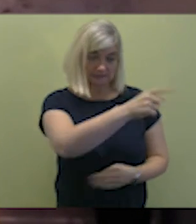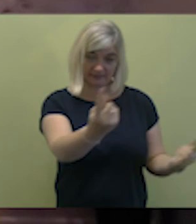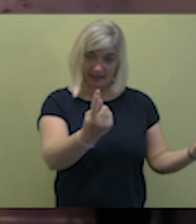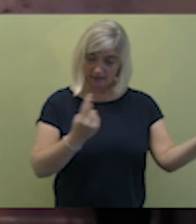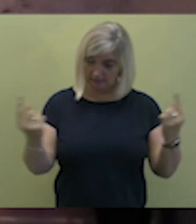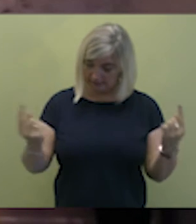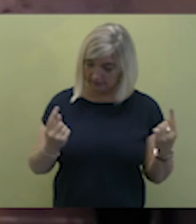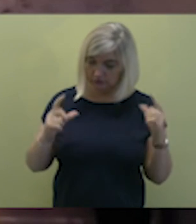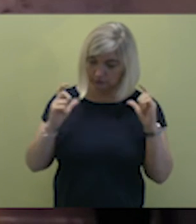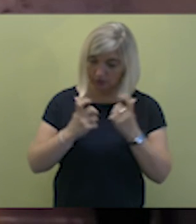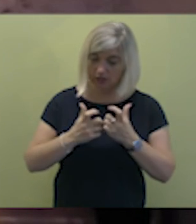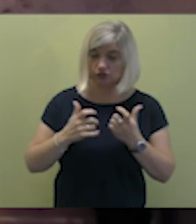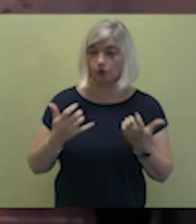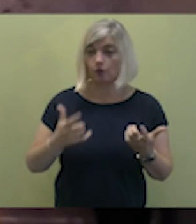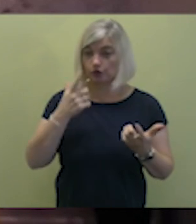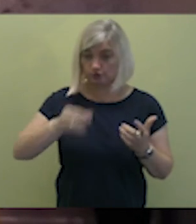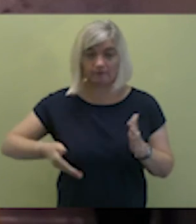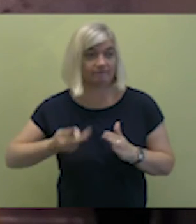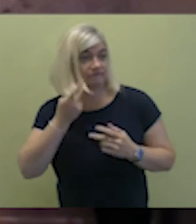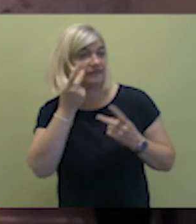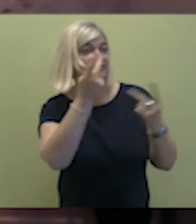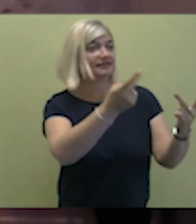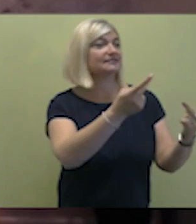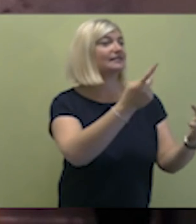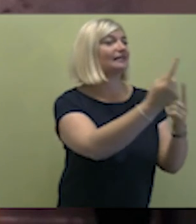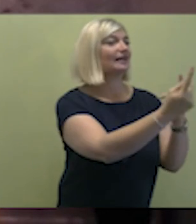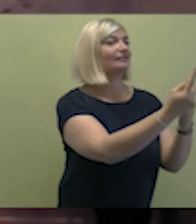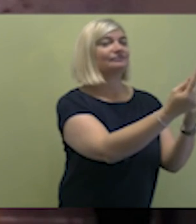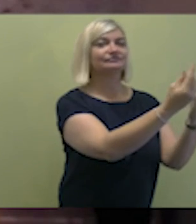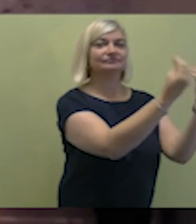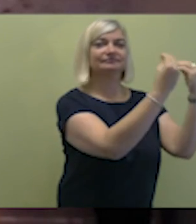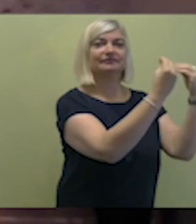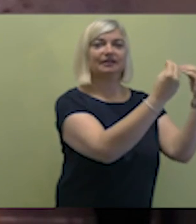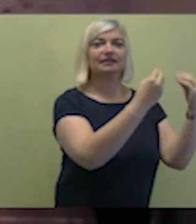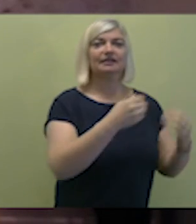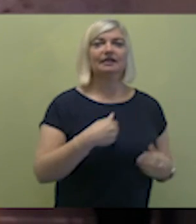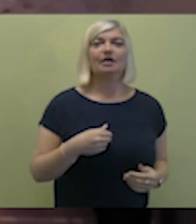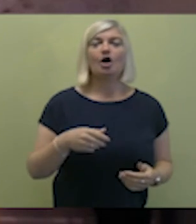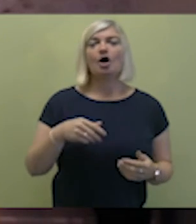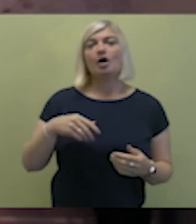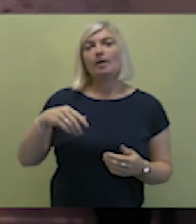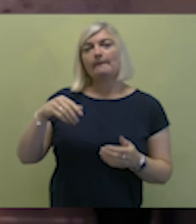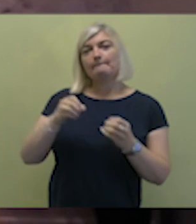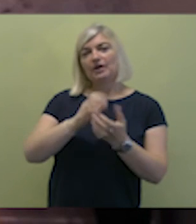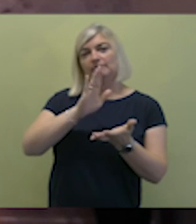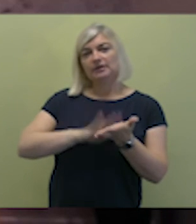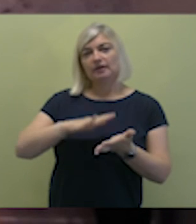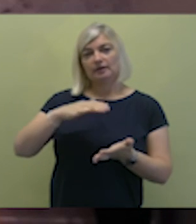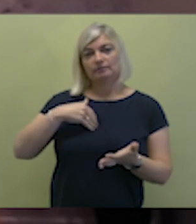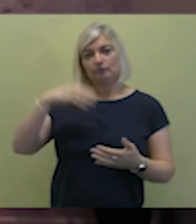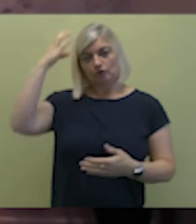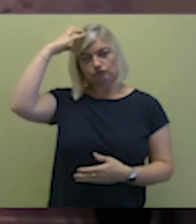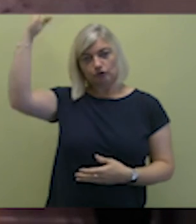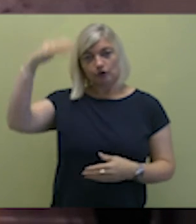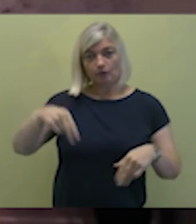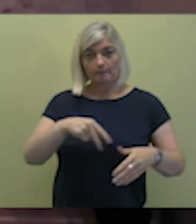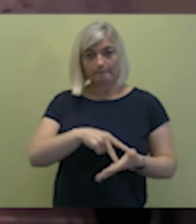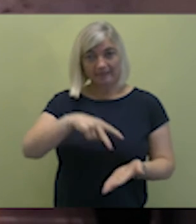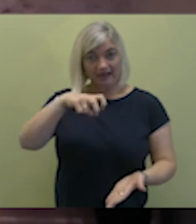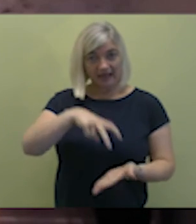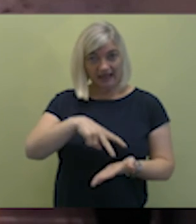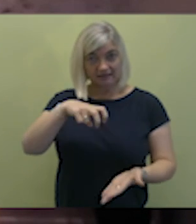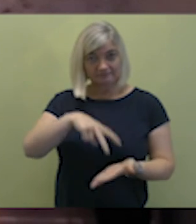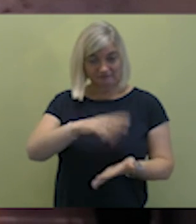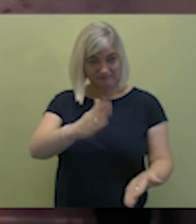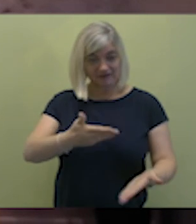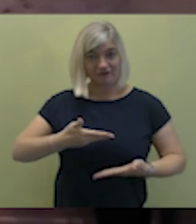but sometimes elsewhere. Birmingham Royal Ballet have offered us some lovely workshops where we go up to Birmingham Royal Ballet Studios and they